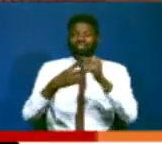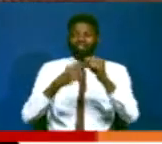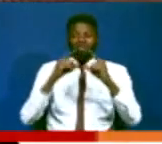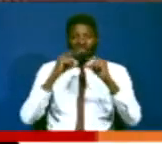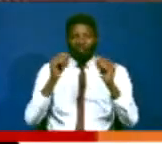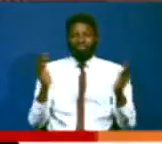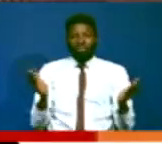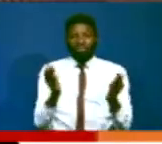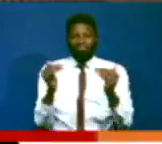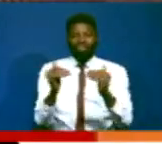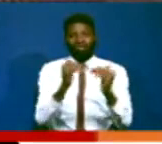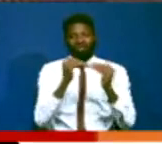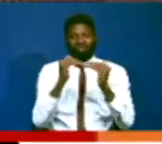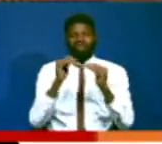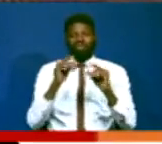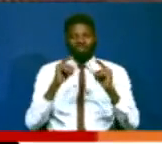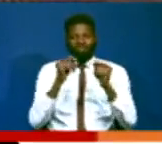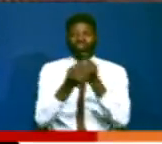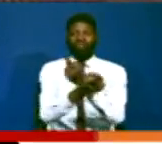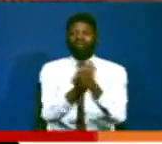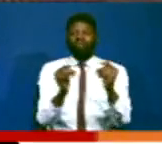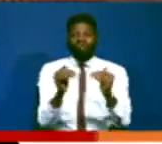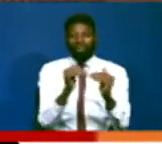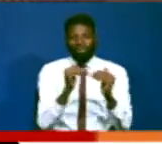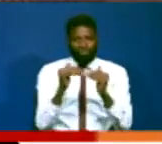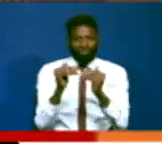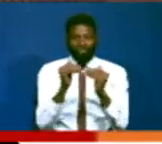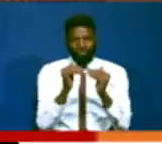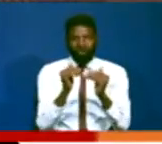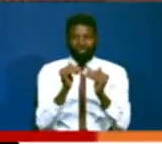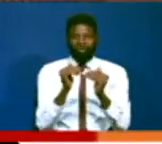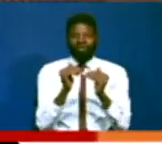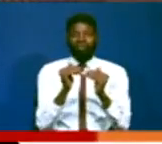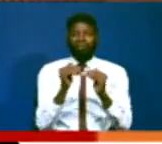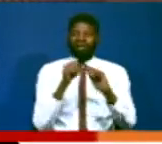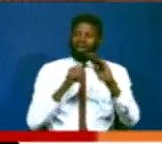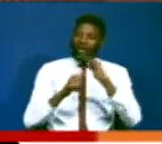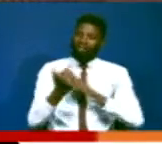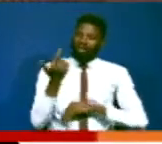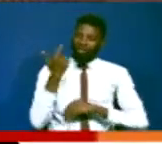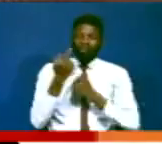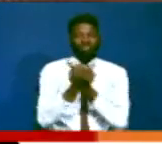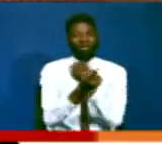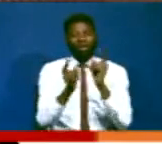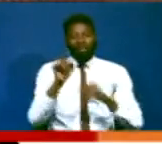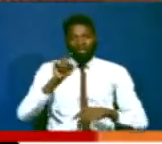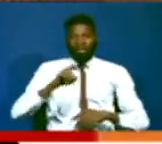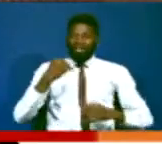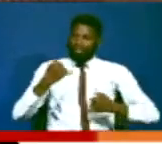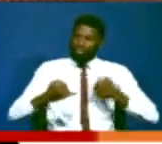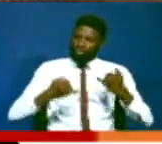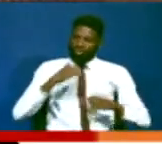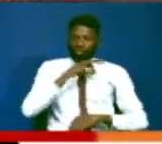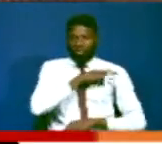all equal before the law, and all of us must enjoy the benefits of the law. So that is a good place to start